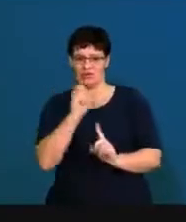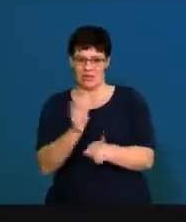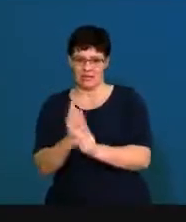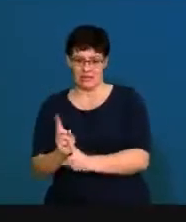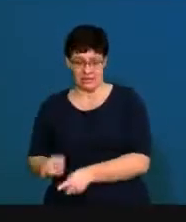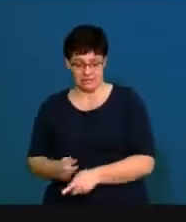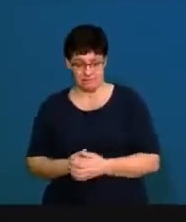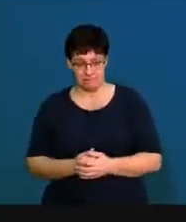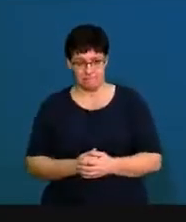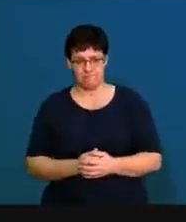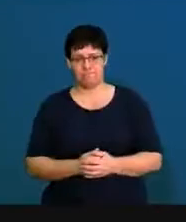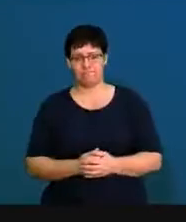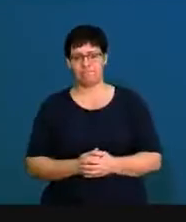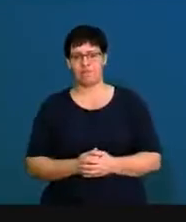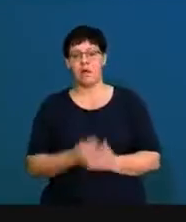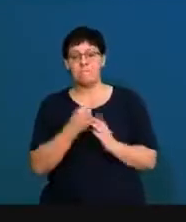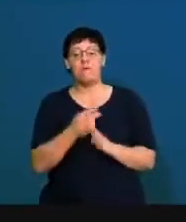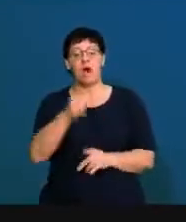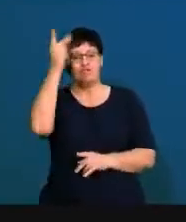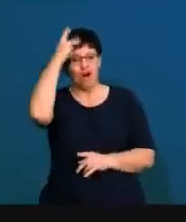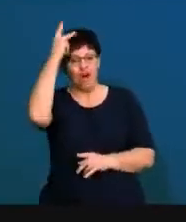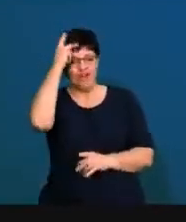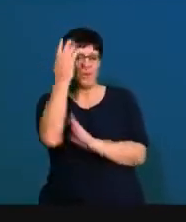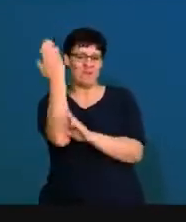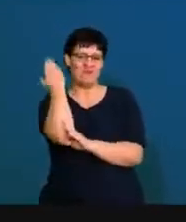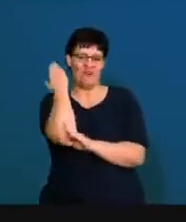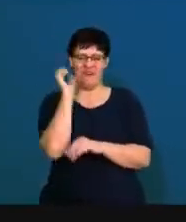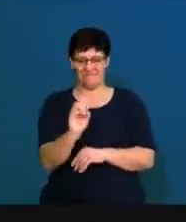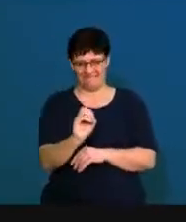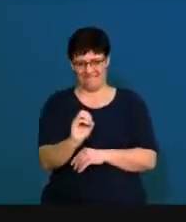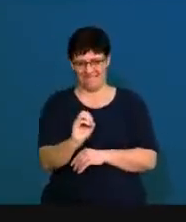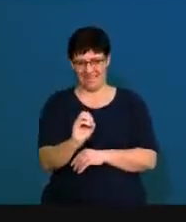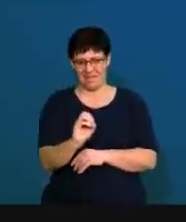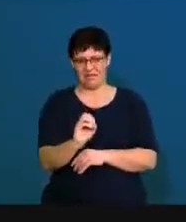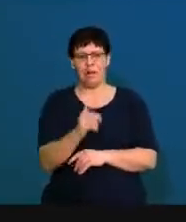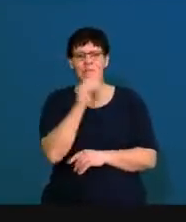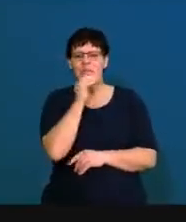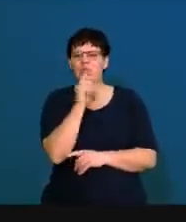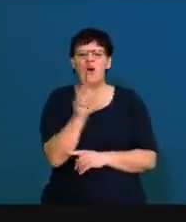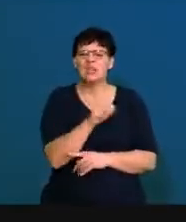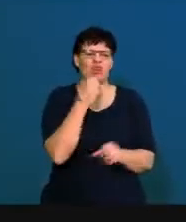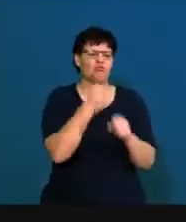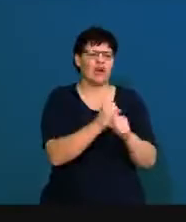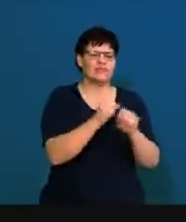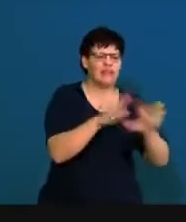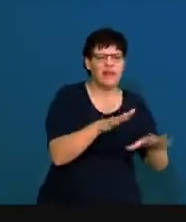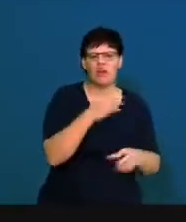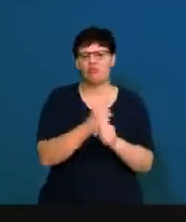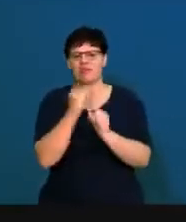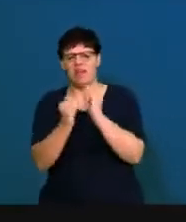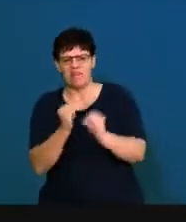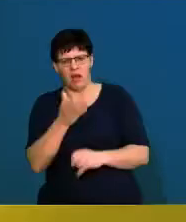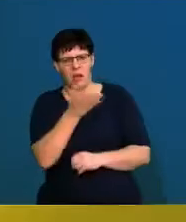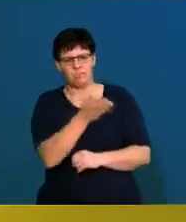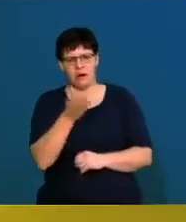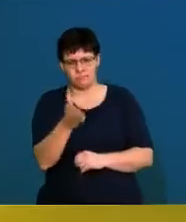then the prior knowledge, okay, this is the stuff that we would have covered, in grade 10 and 11.